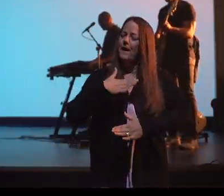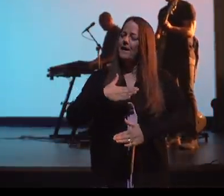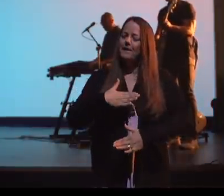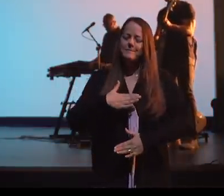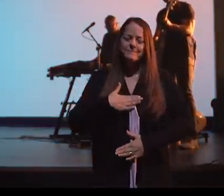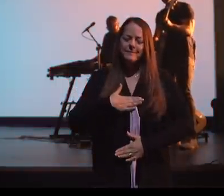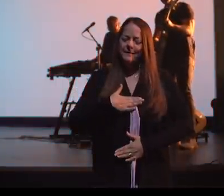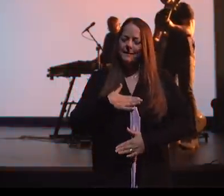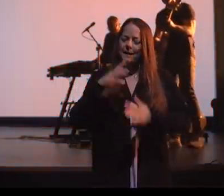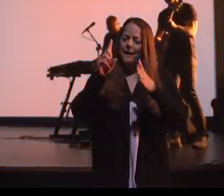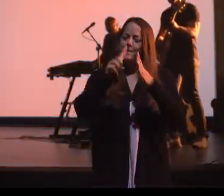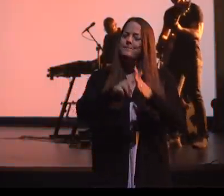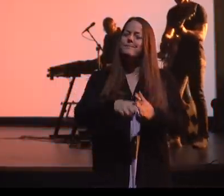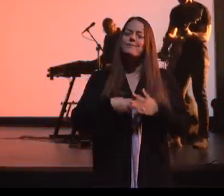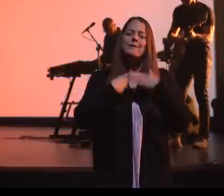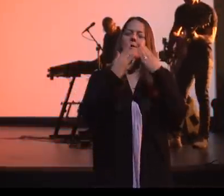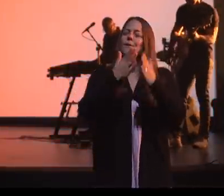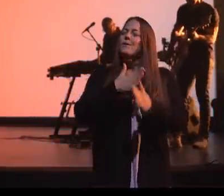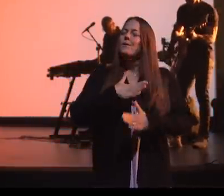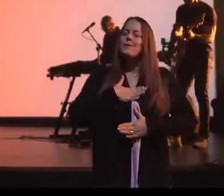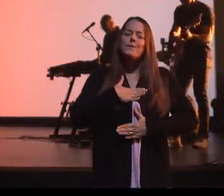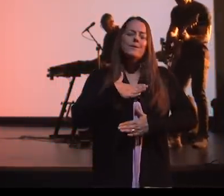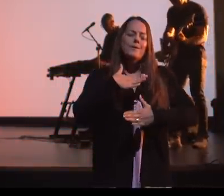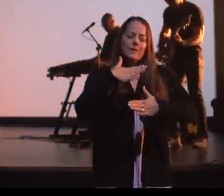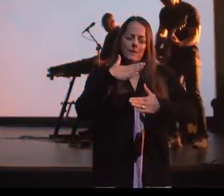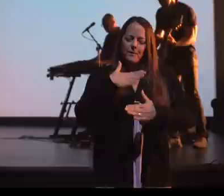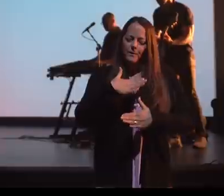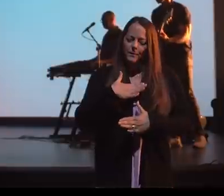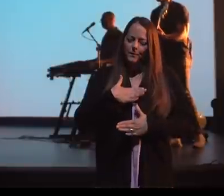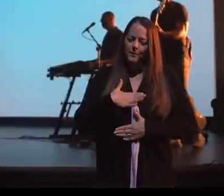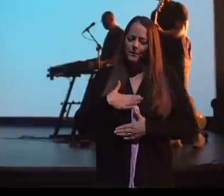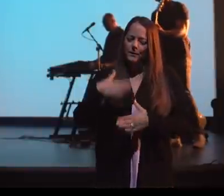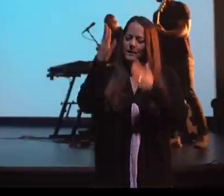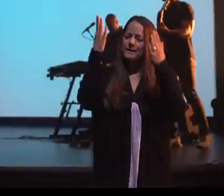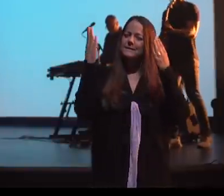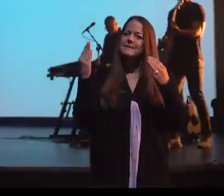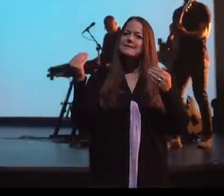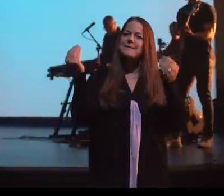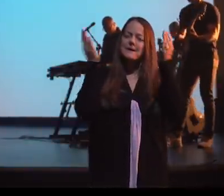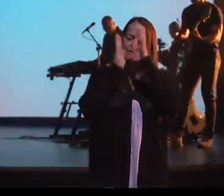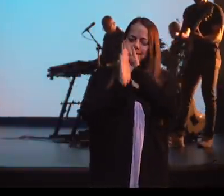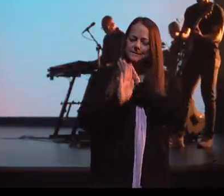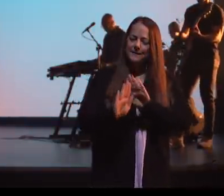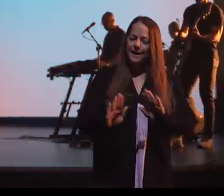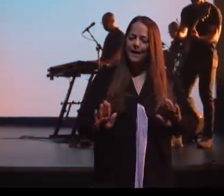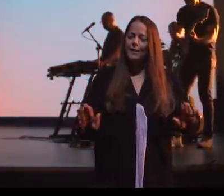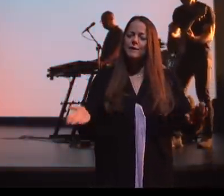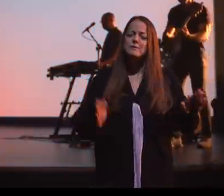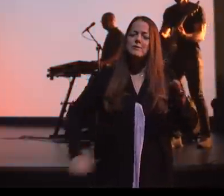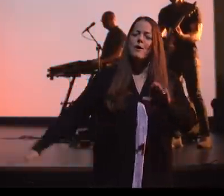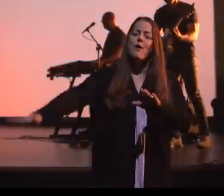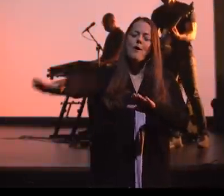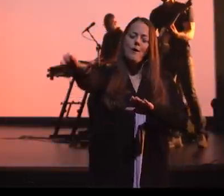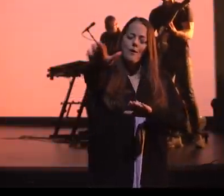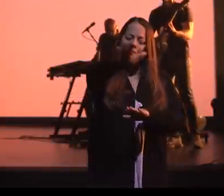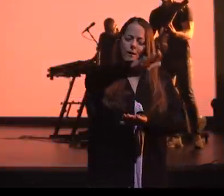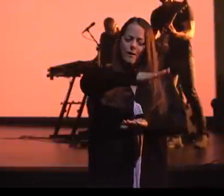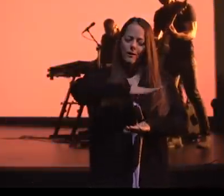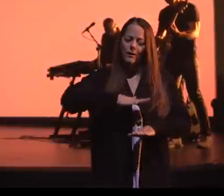began to breathe. Out of the silence, the